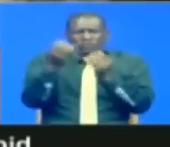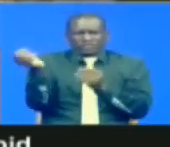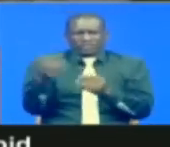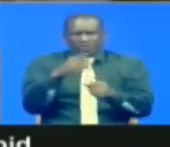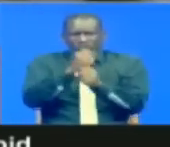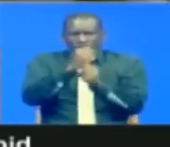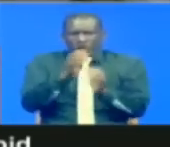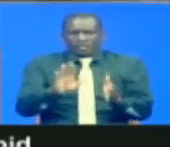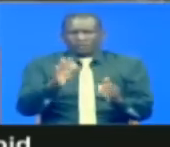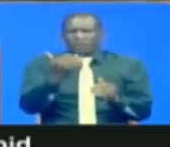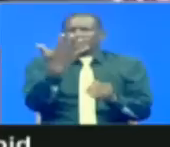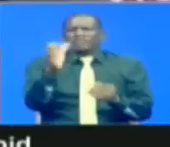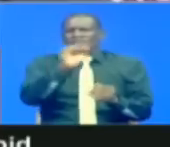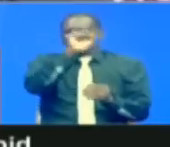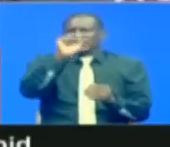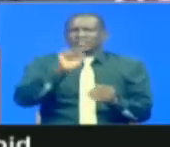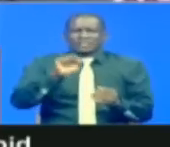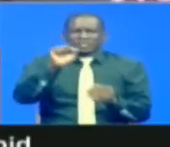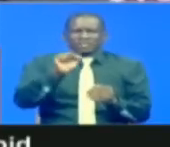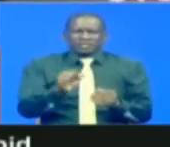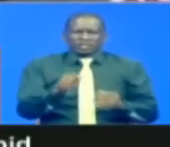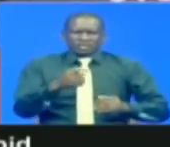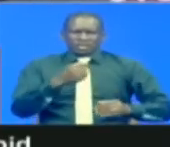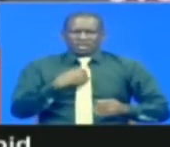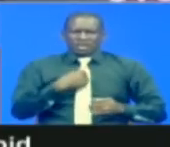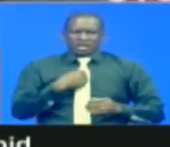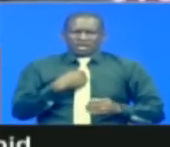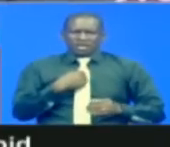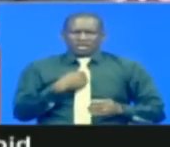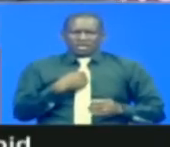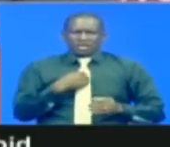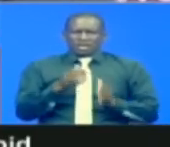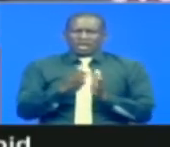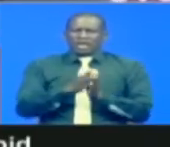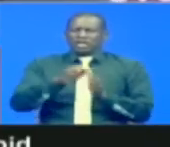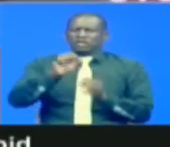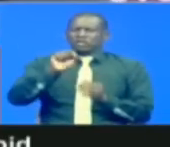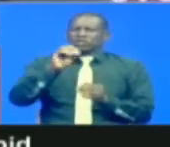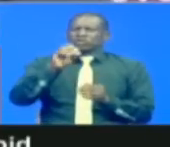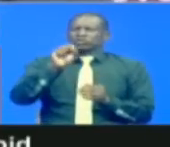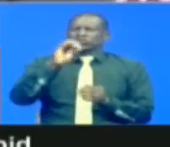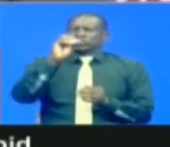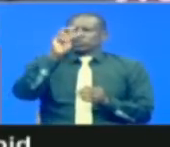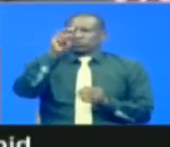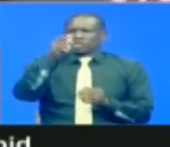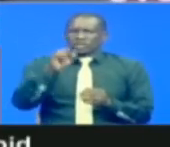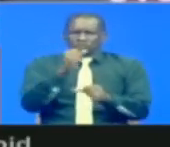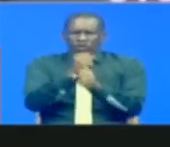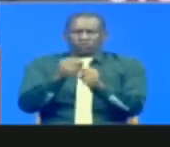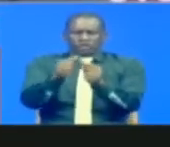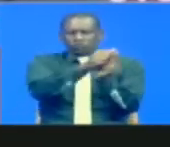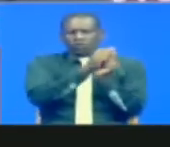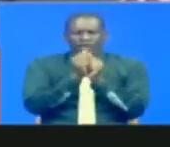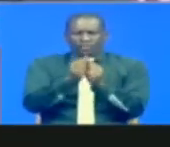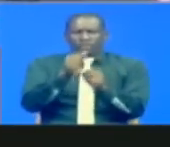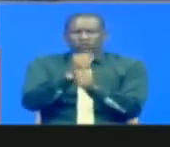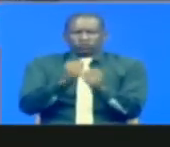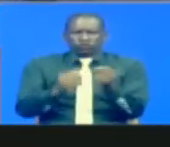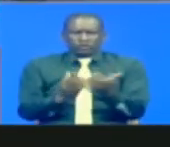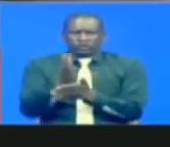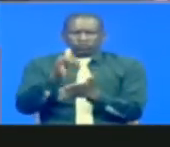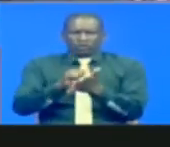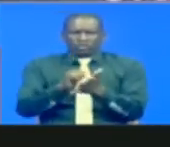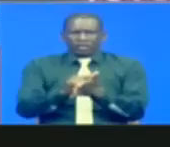by 5%. I and Wilson Sosion, we joined hands to make sure that